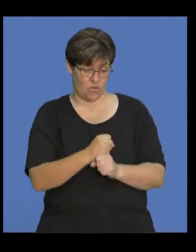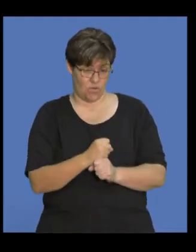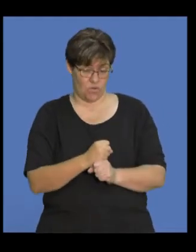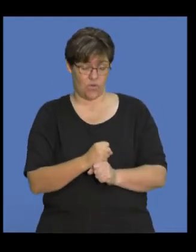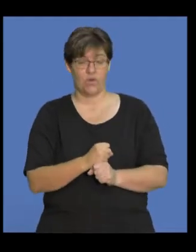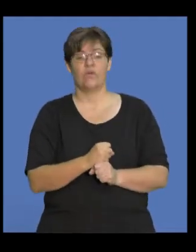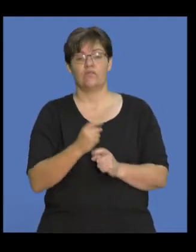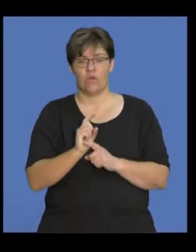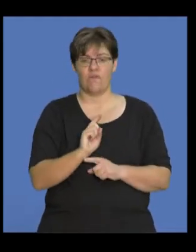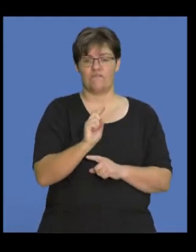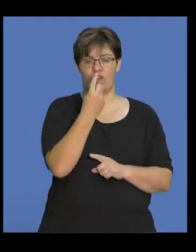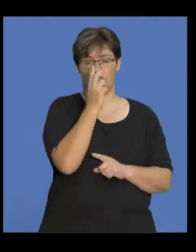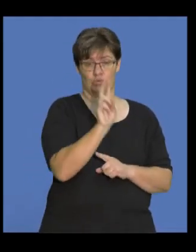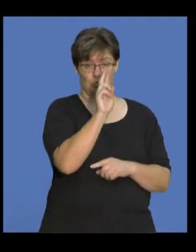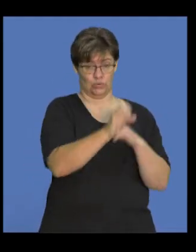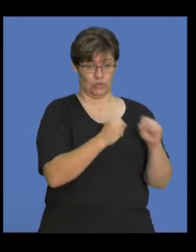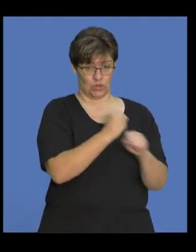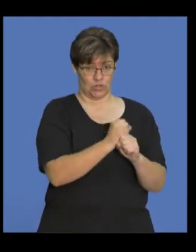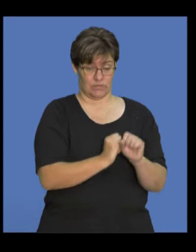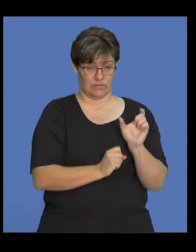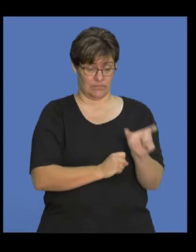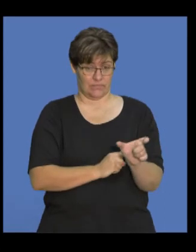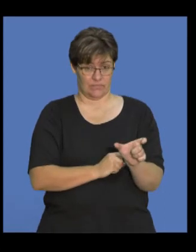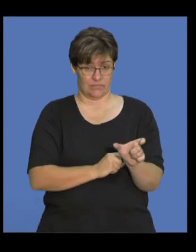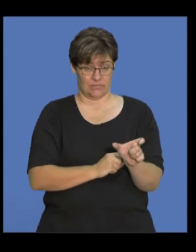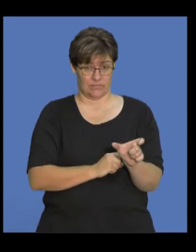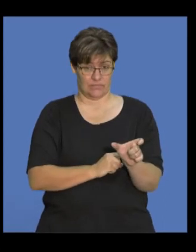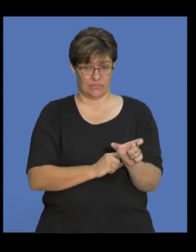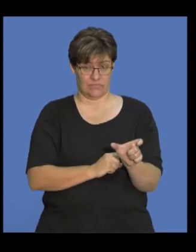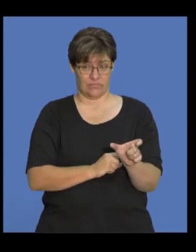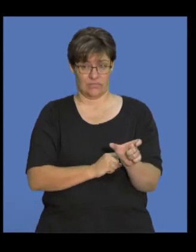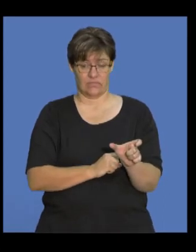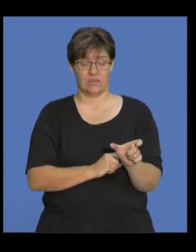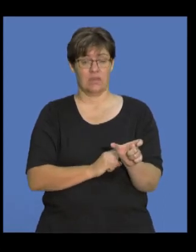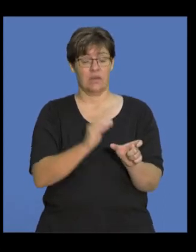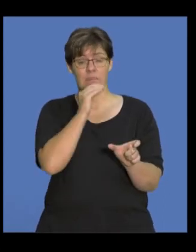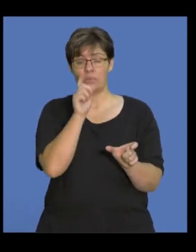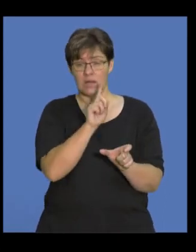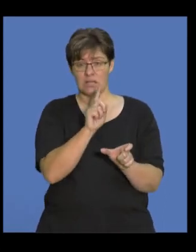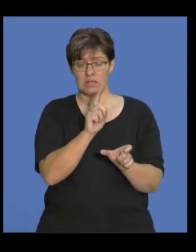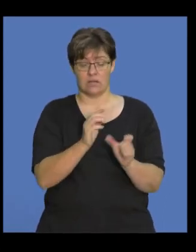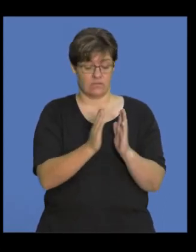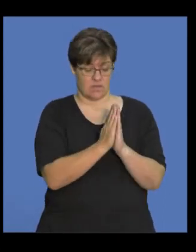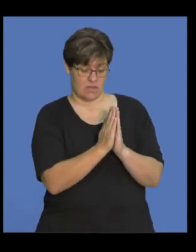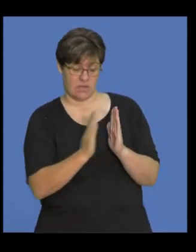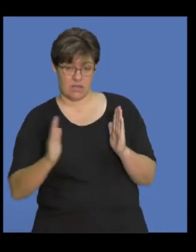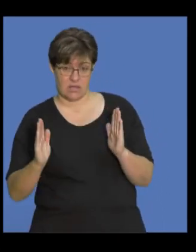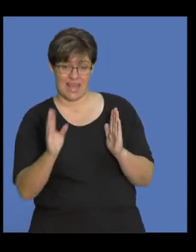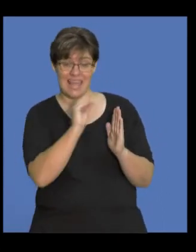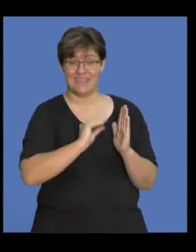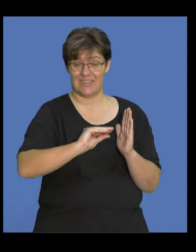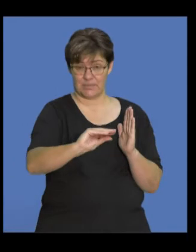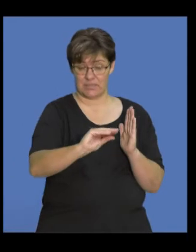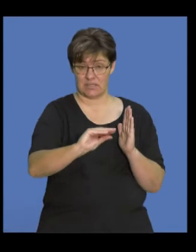annum during the first 2 years. So this is for 2 years, right? So it means for the duration of